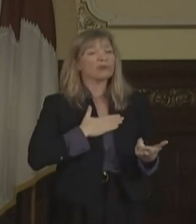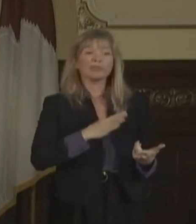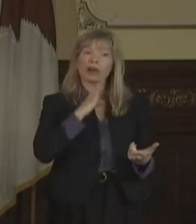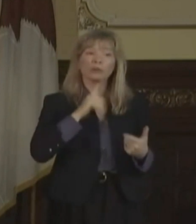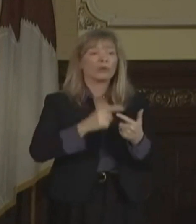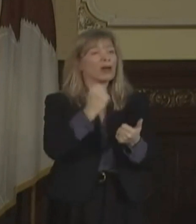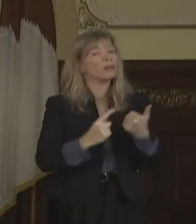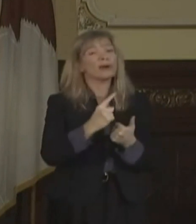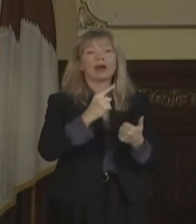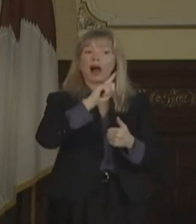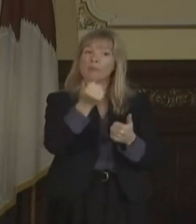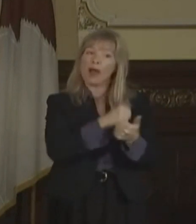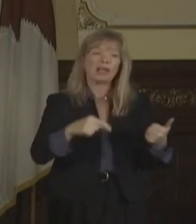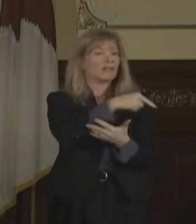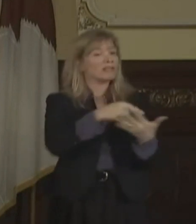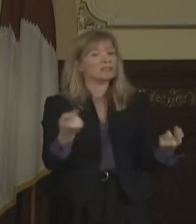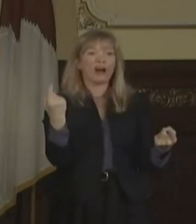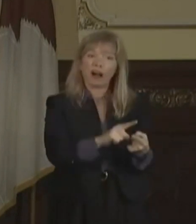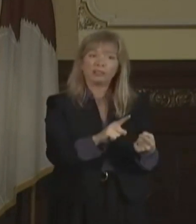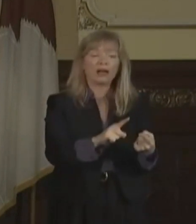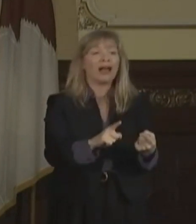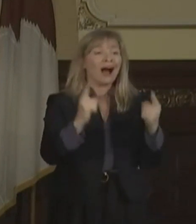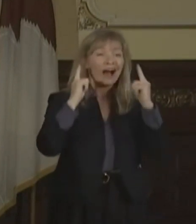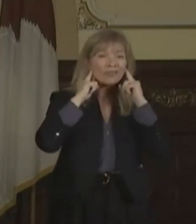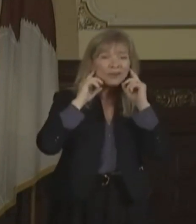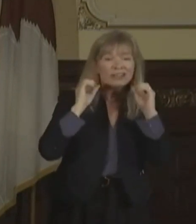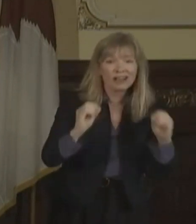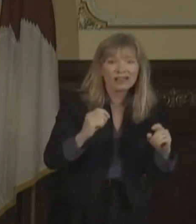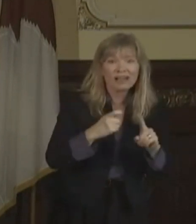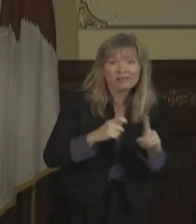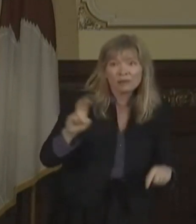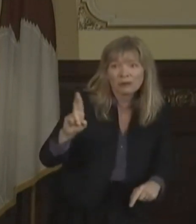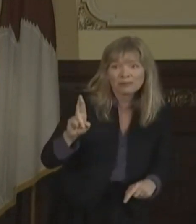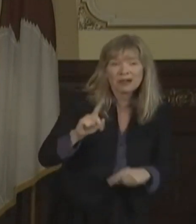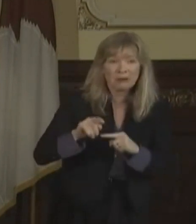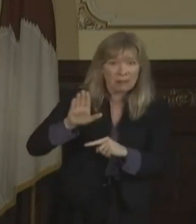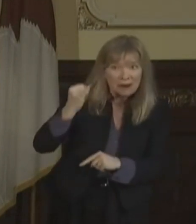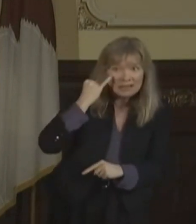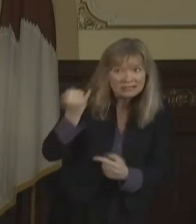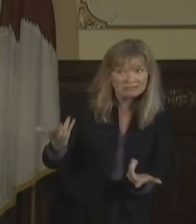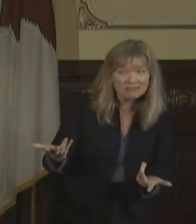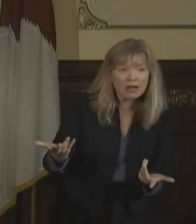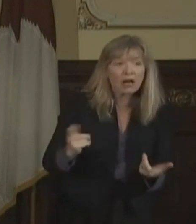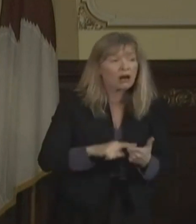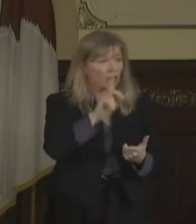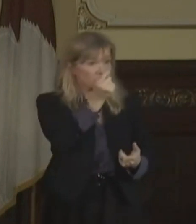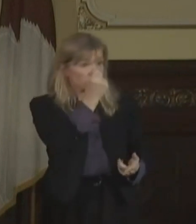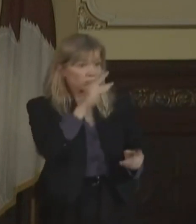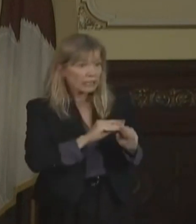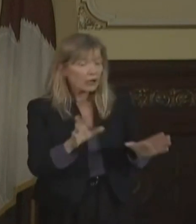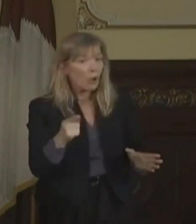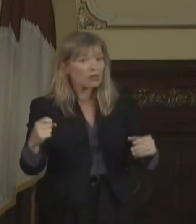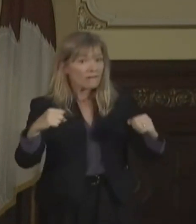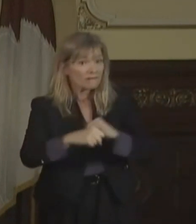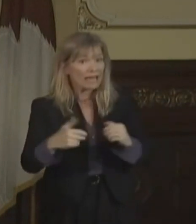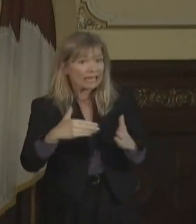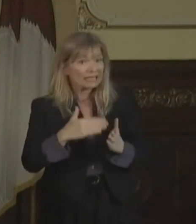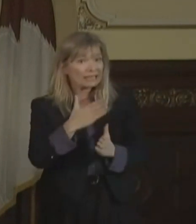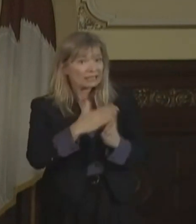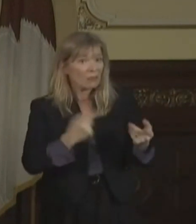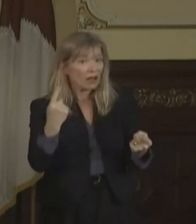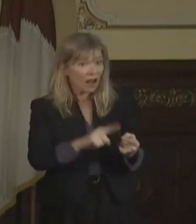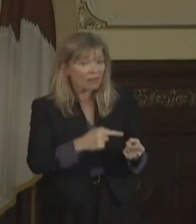anybody about any of these cuts and have heard nothing from the Republicans about their ideas. But let's be clear, when they're fighting against some